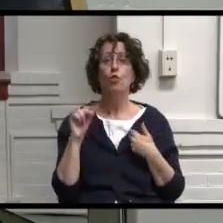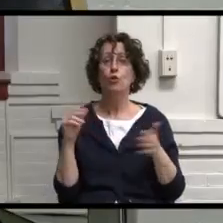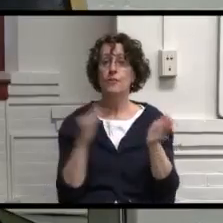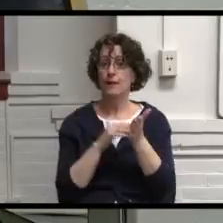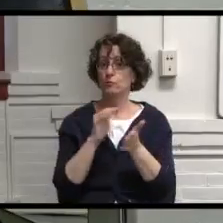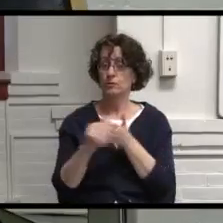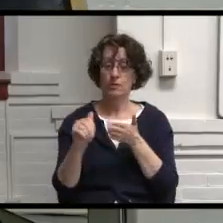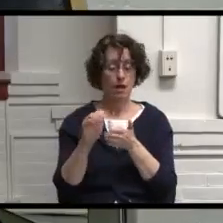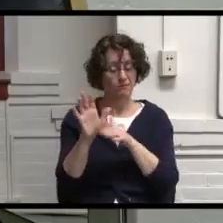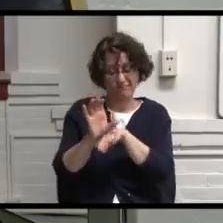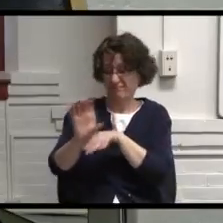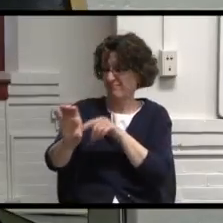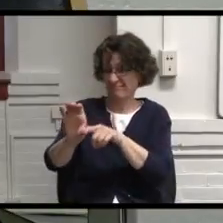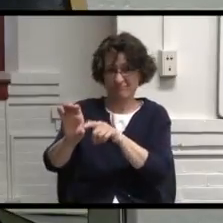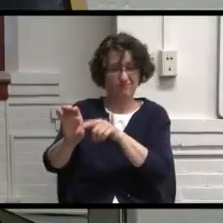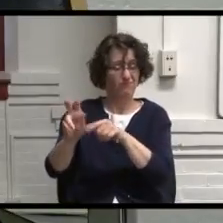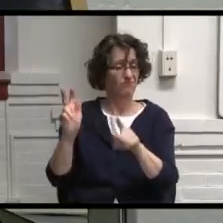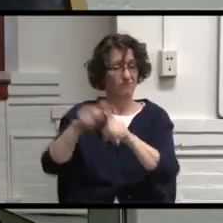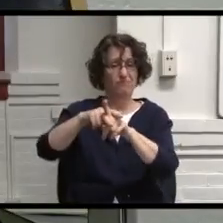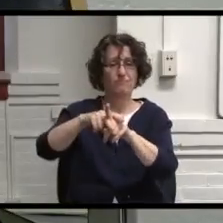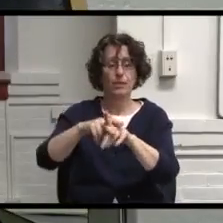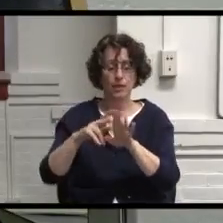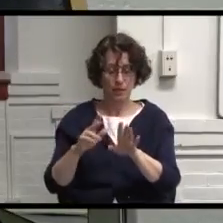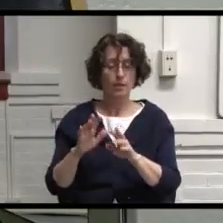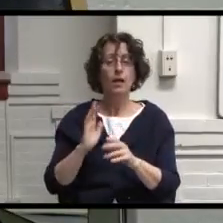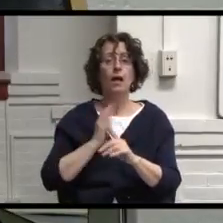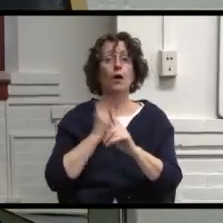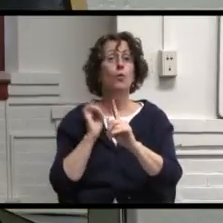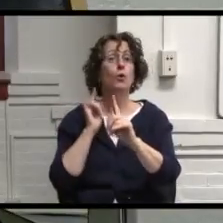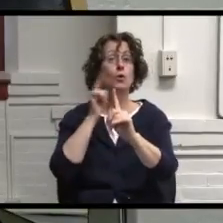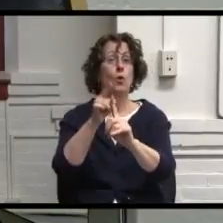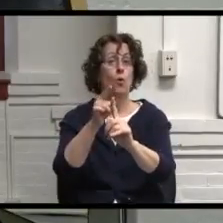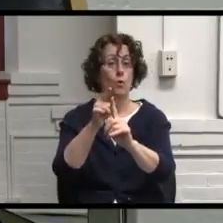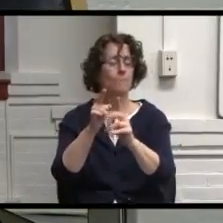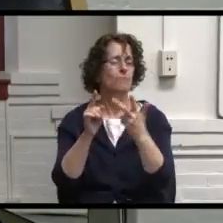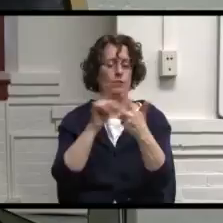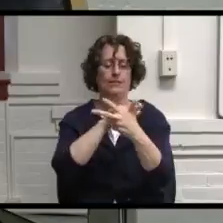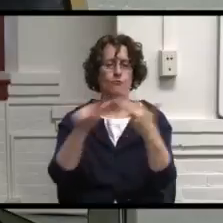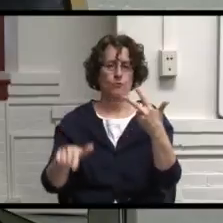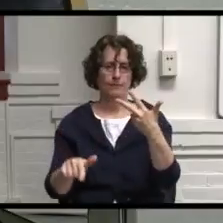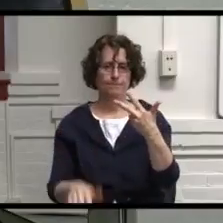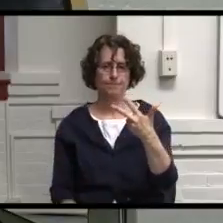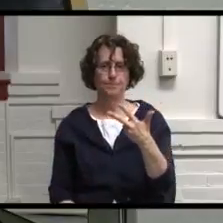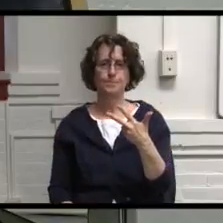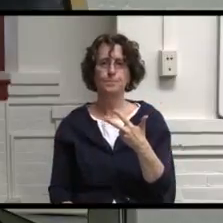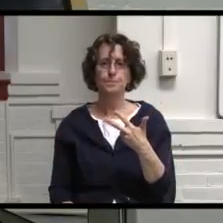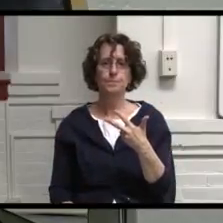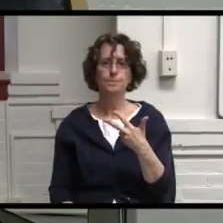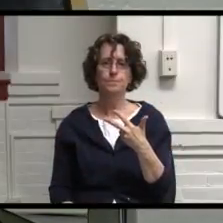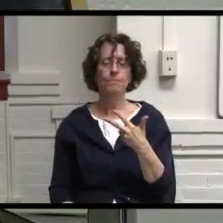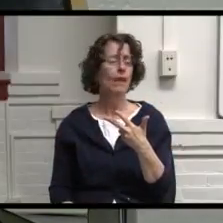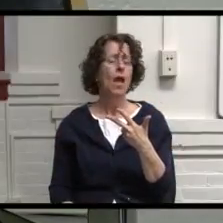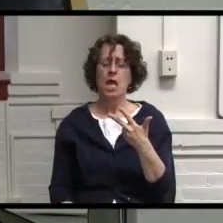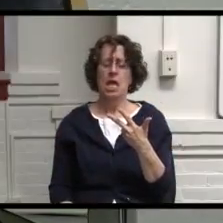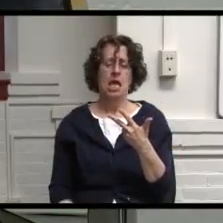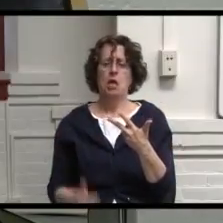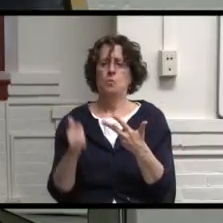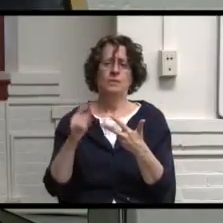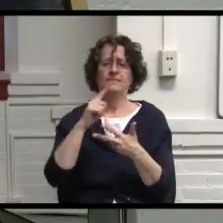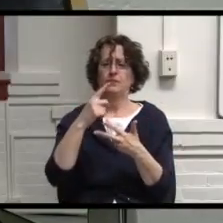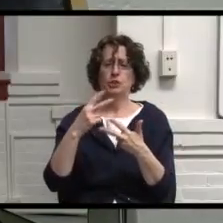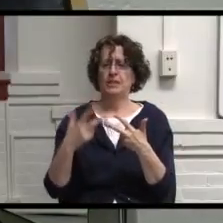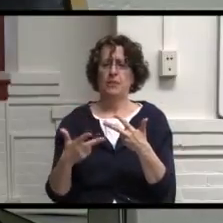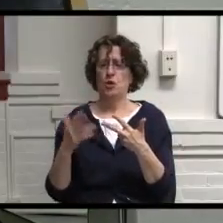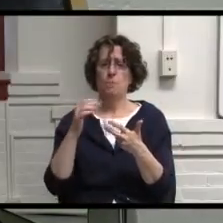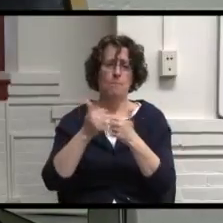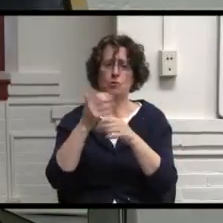budgeted for this project. Our main goal of this, we had 3 things, and they're not in any particular order of 1, 2, and